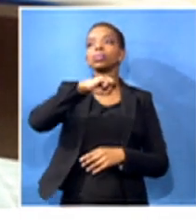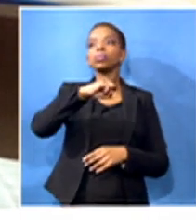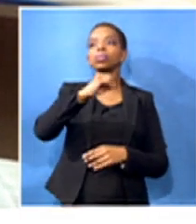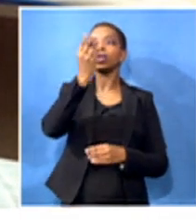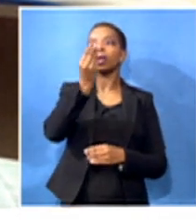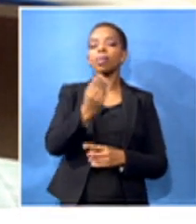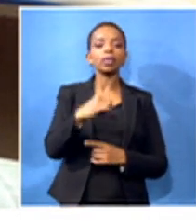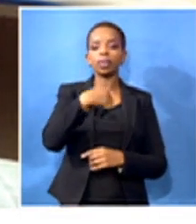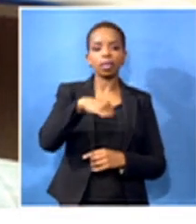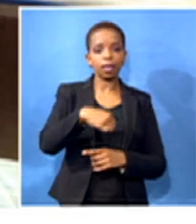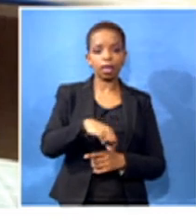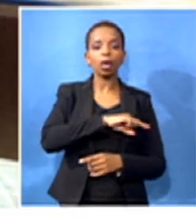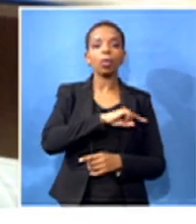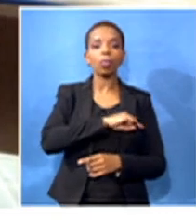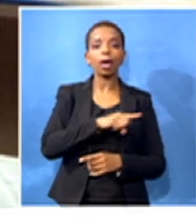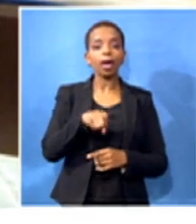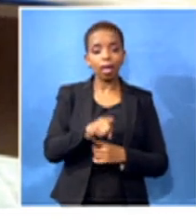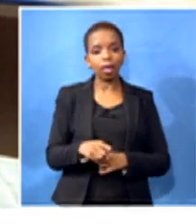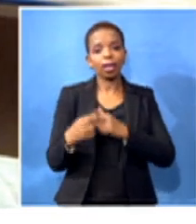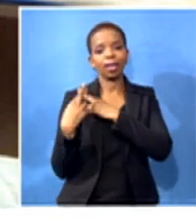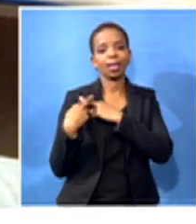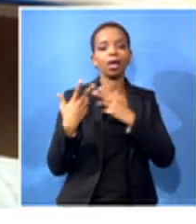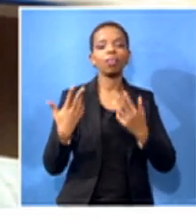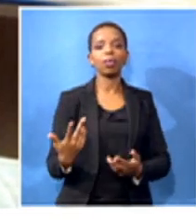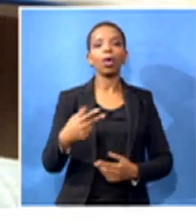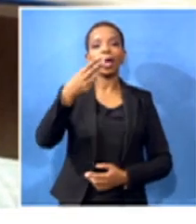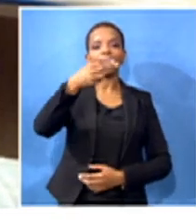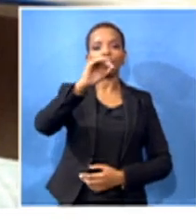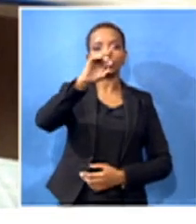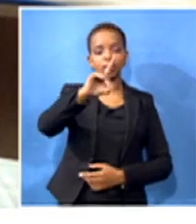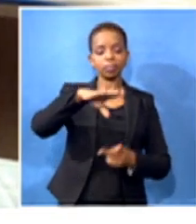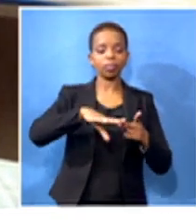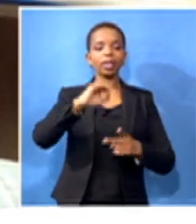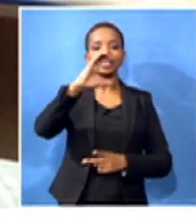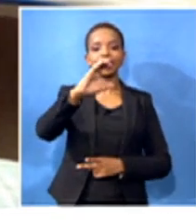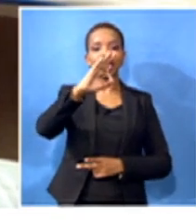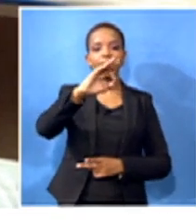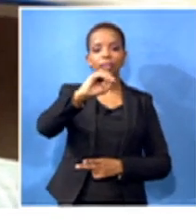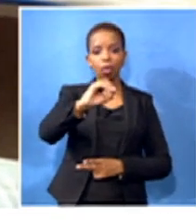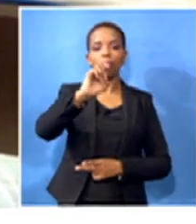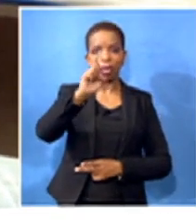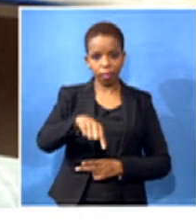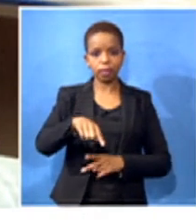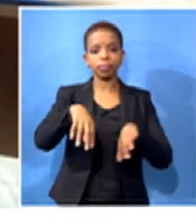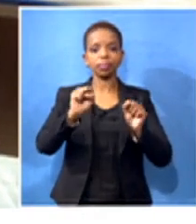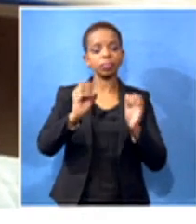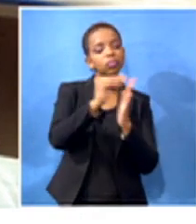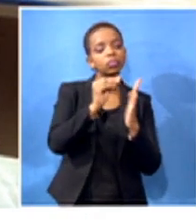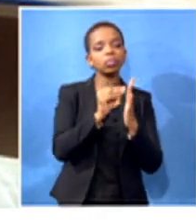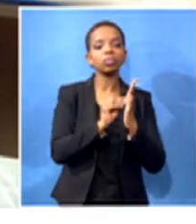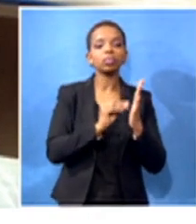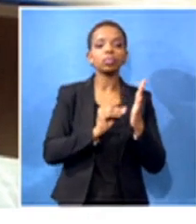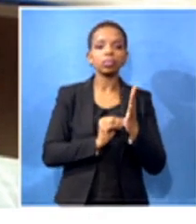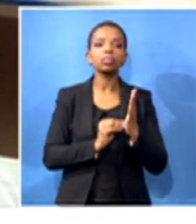task is the task that the HOD and the CFO need to complete. I don't want to be quoted now as having to say this and then later on other